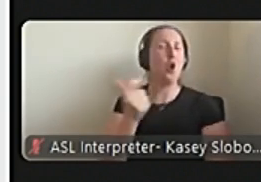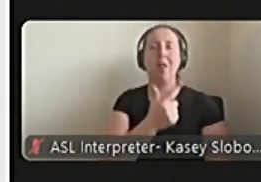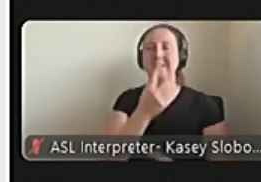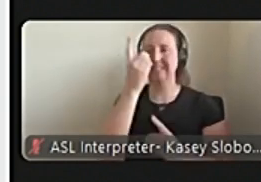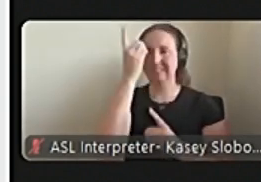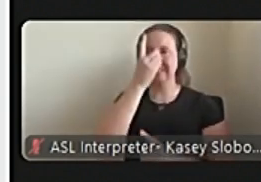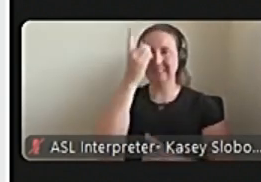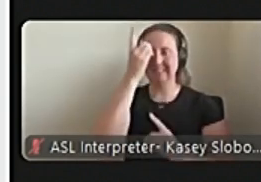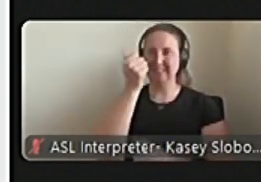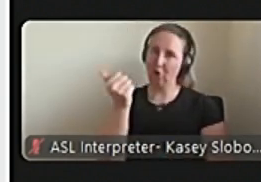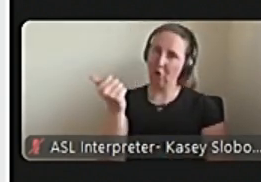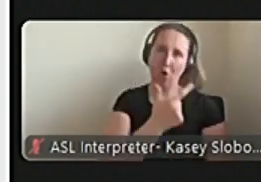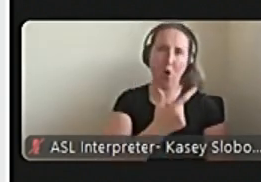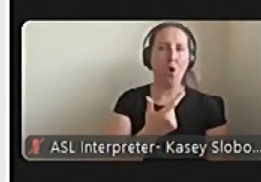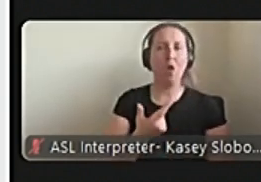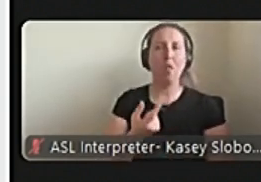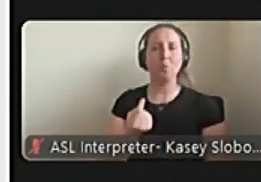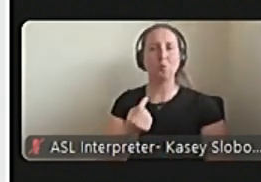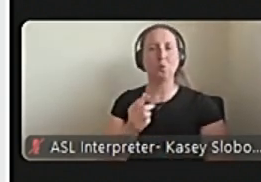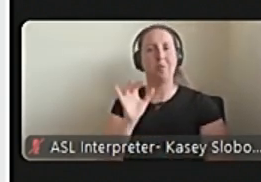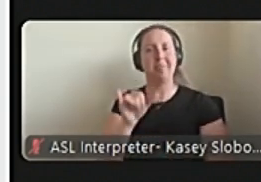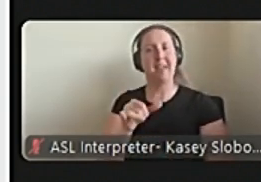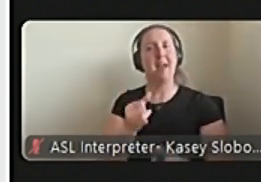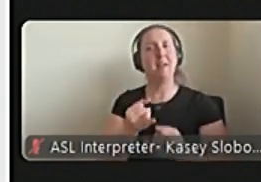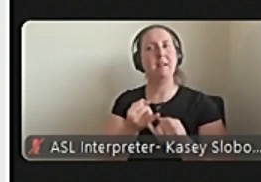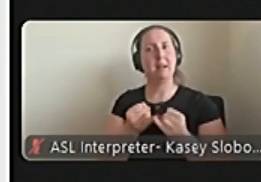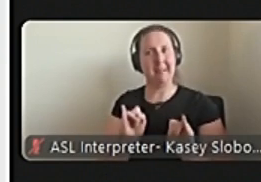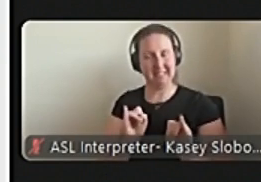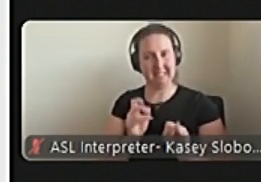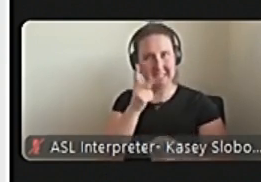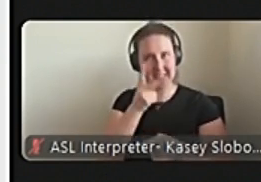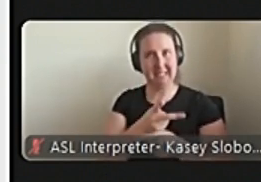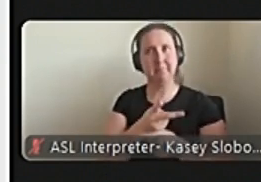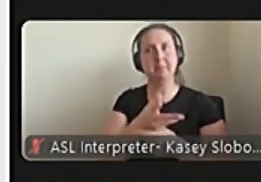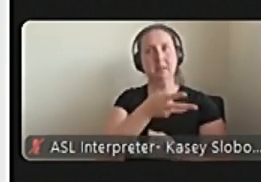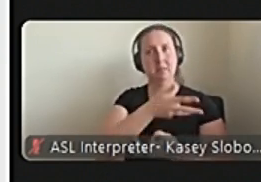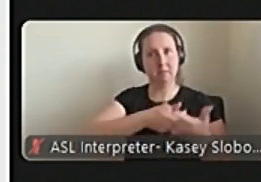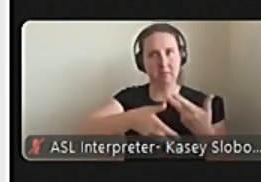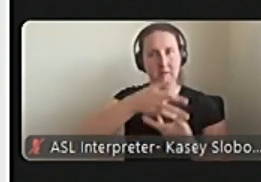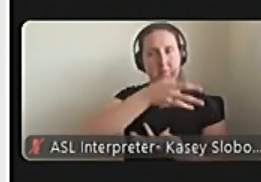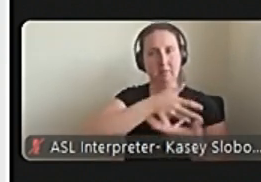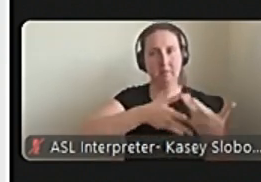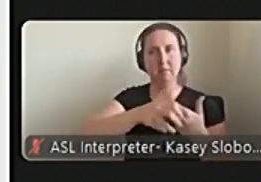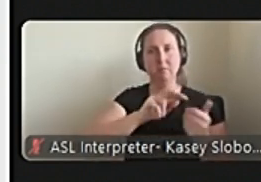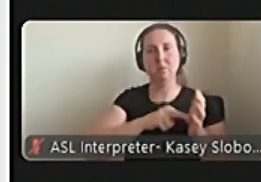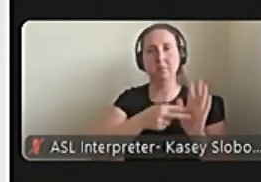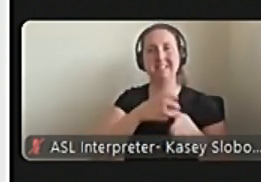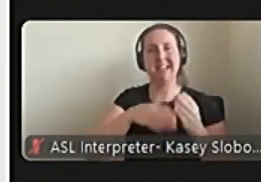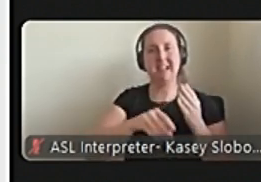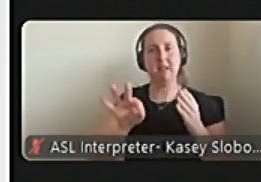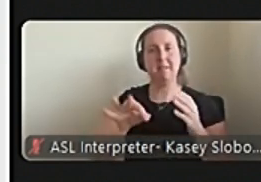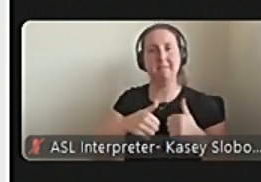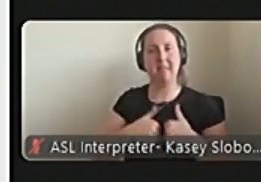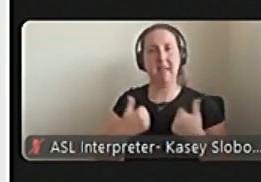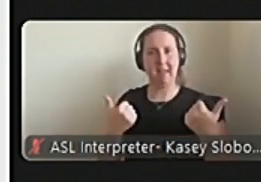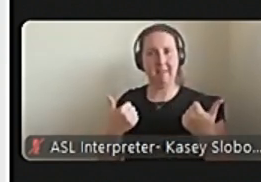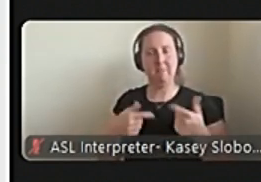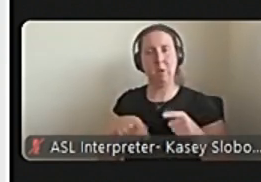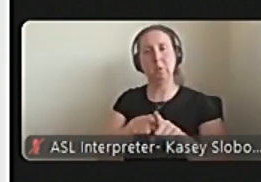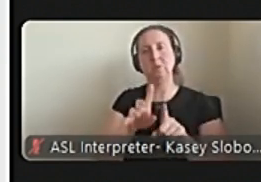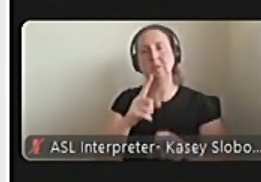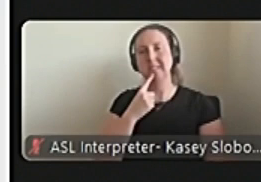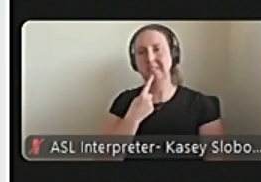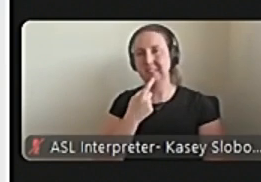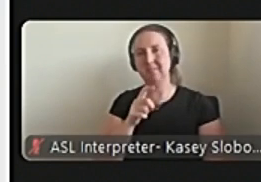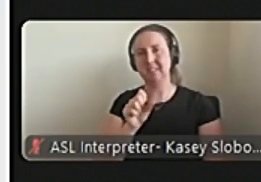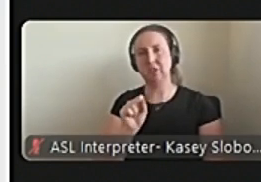to maximize the independence for as long as you can by keeping engaged, so that the end of life, in severe stages, when you're requiring